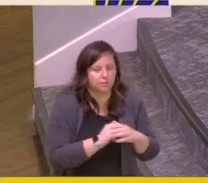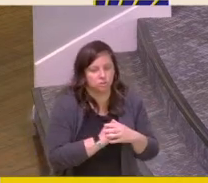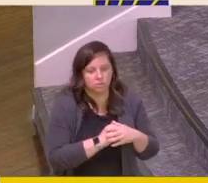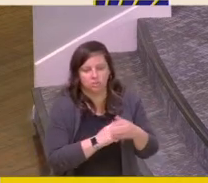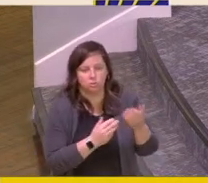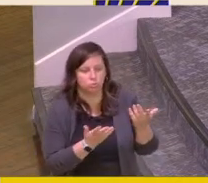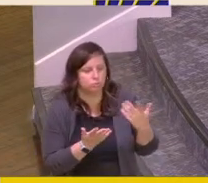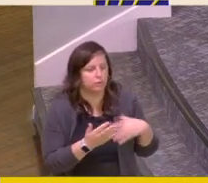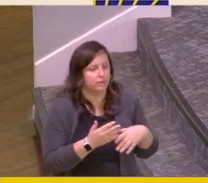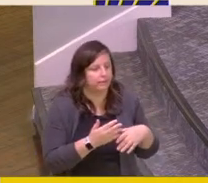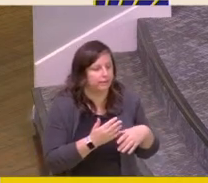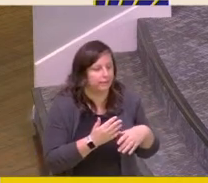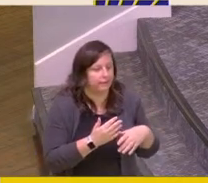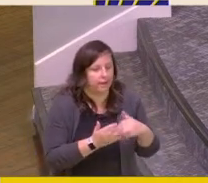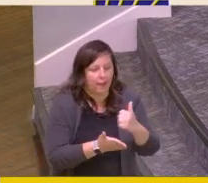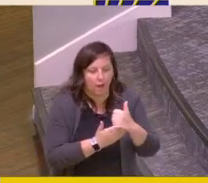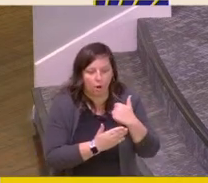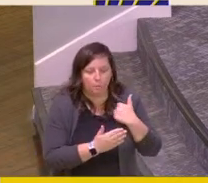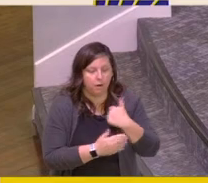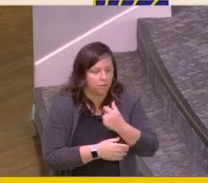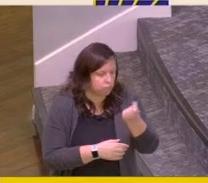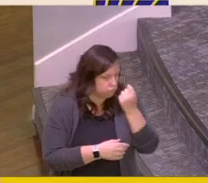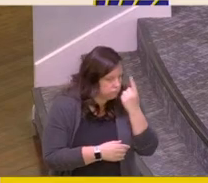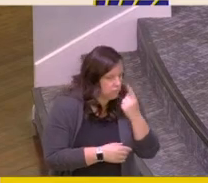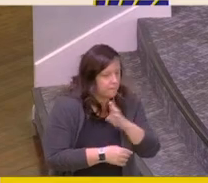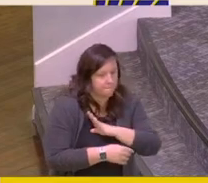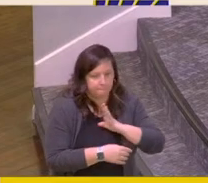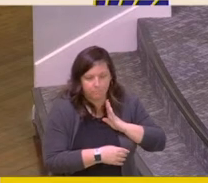board was. So in the